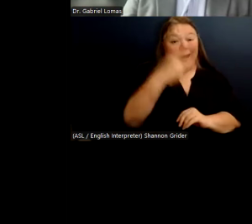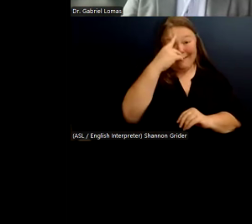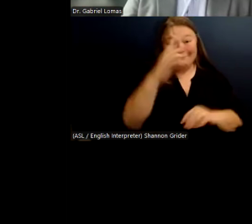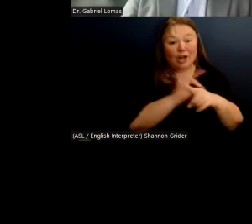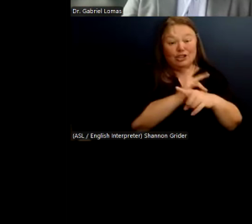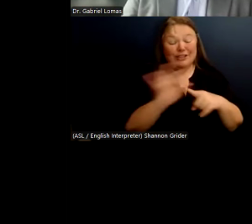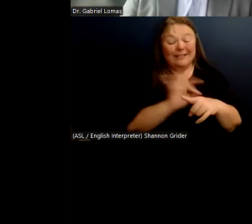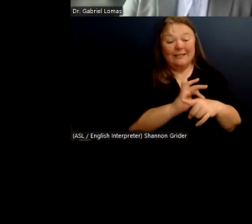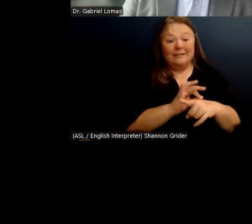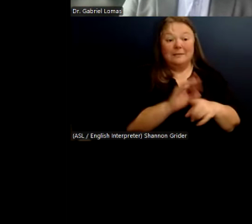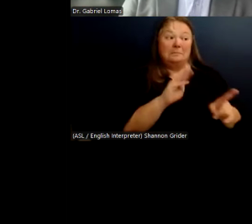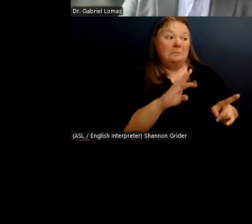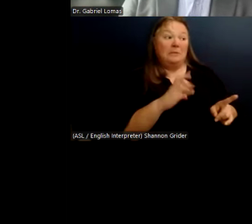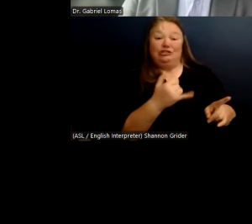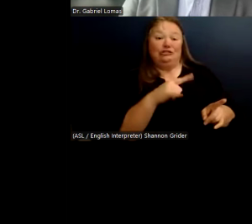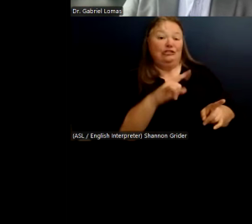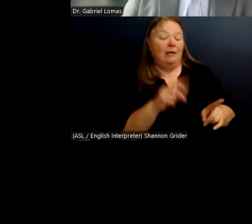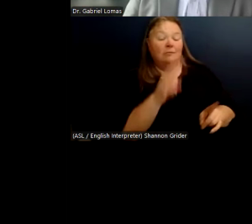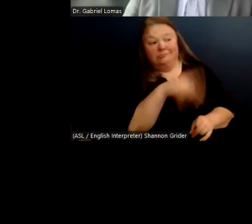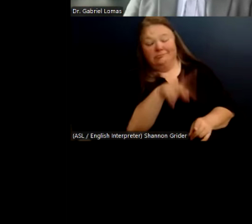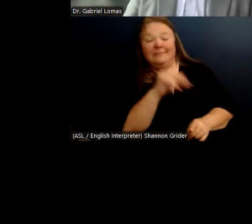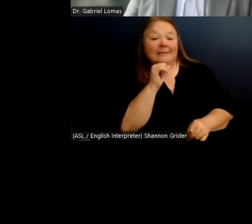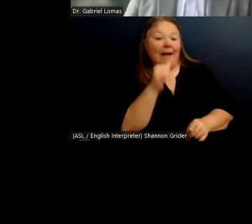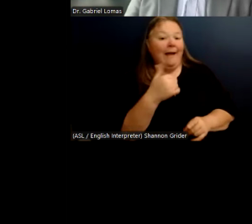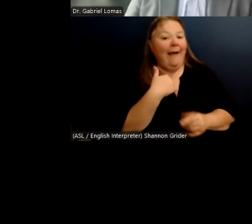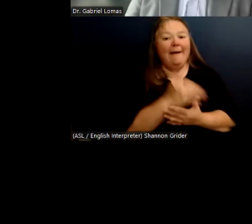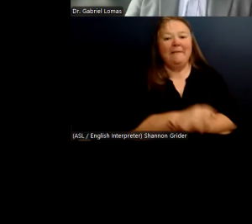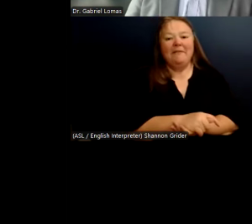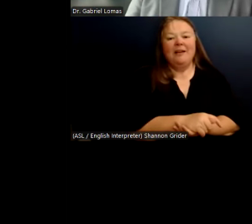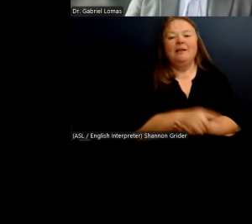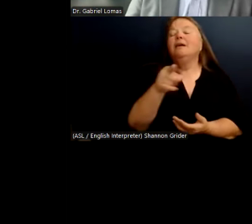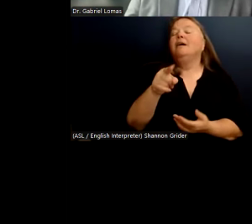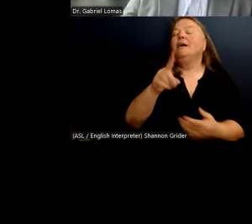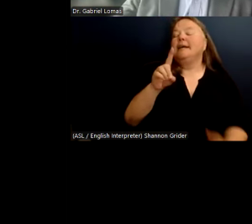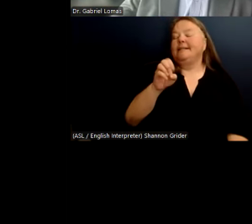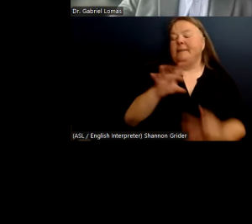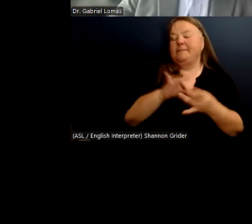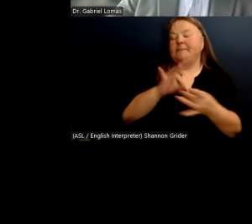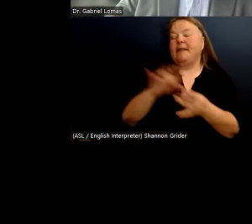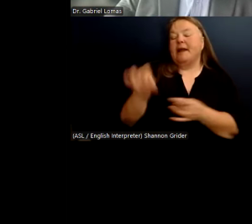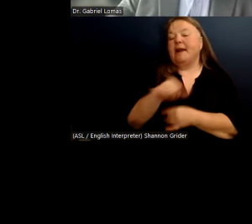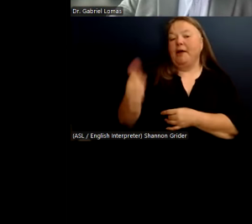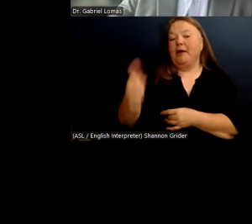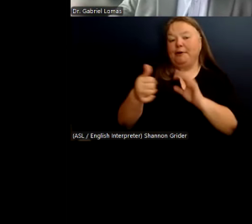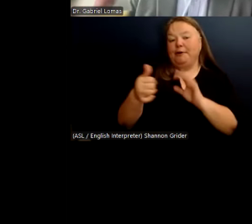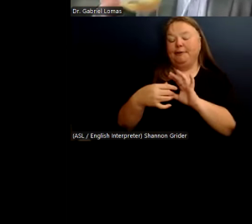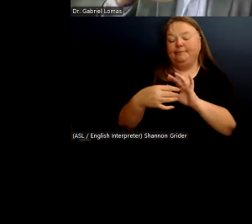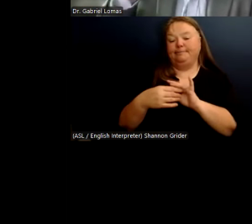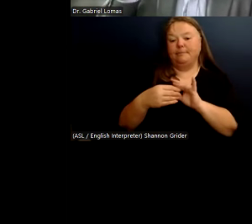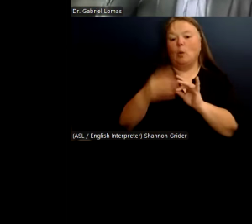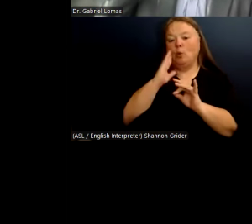that Michelle has in the film. Mhm. There was Debbie? another comment too that we'll share another example